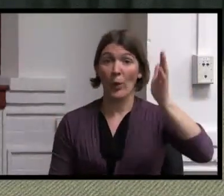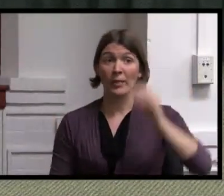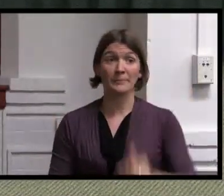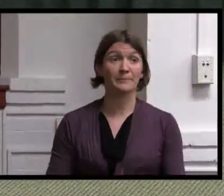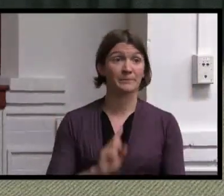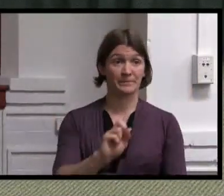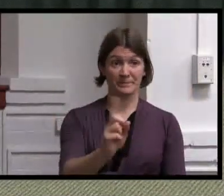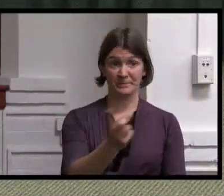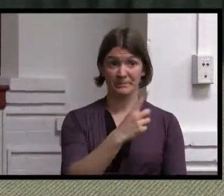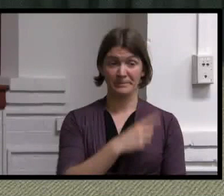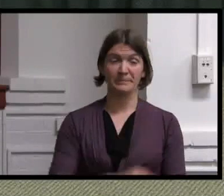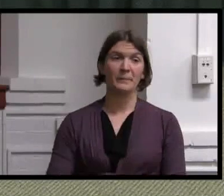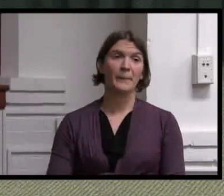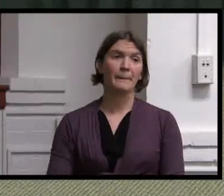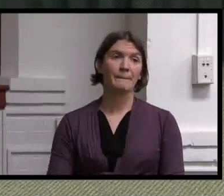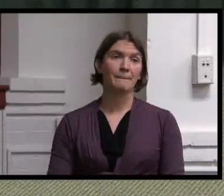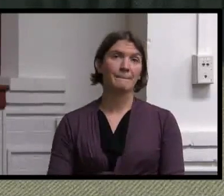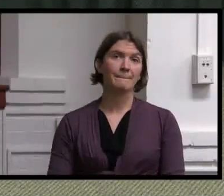something?